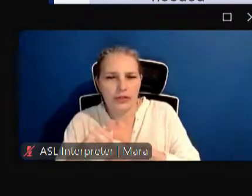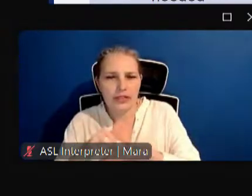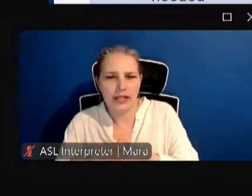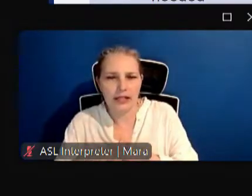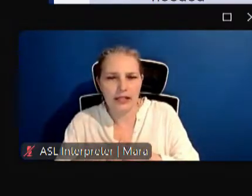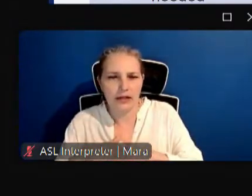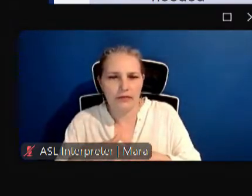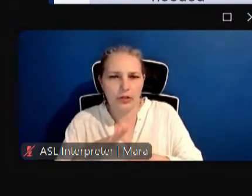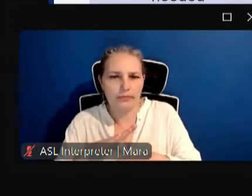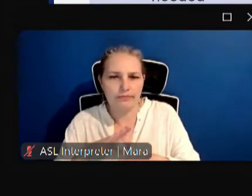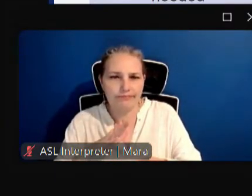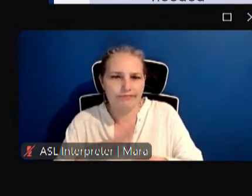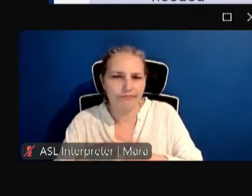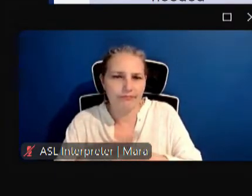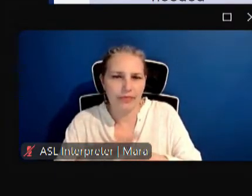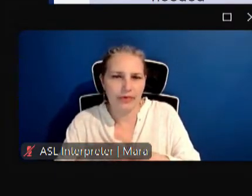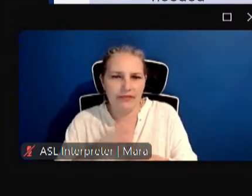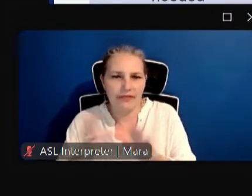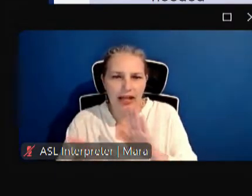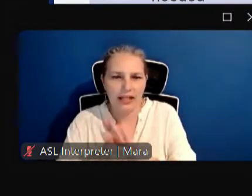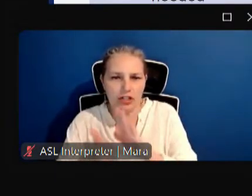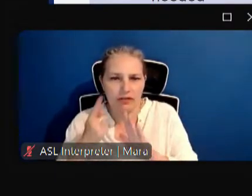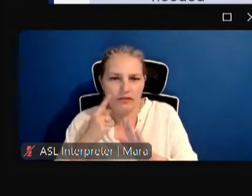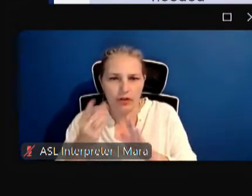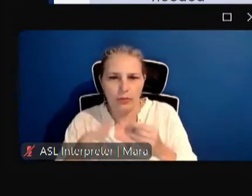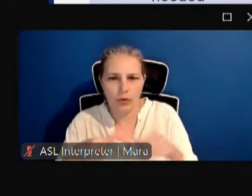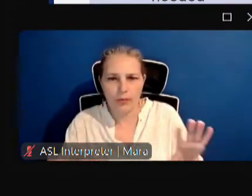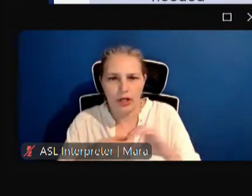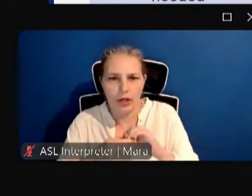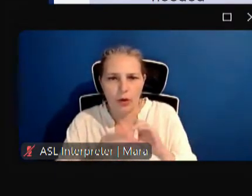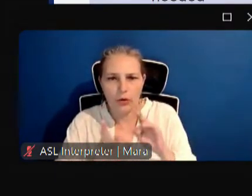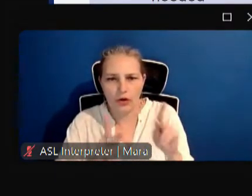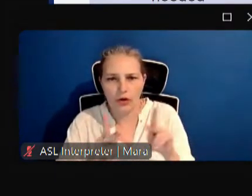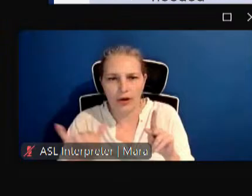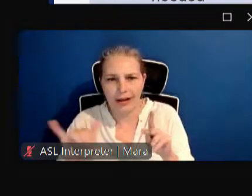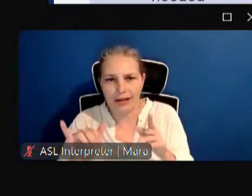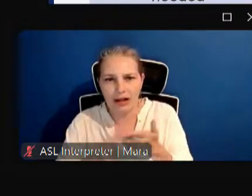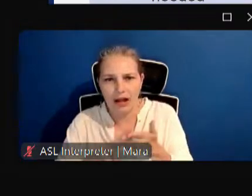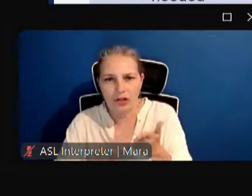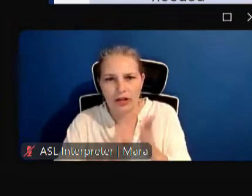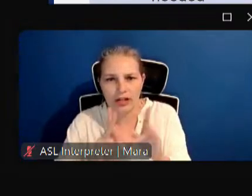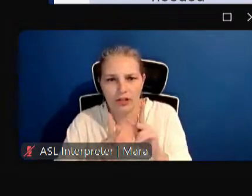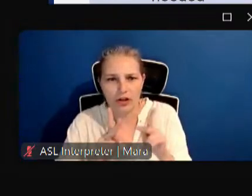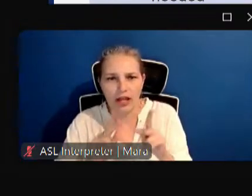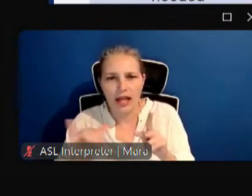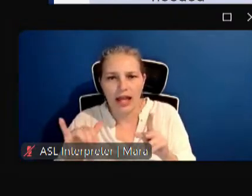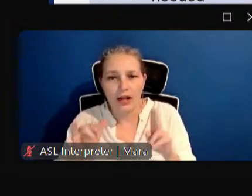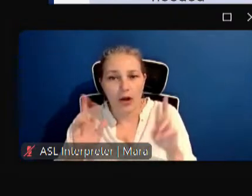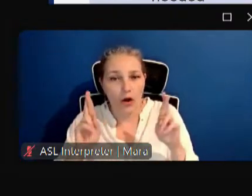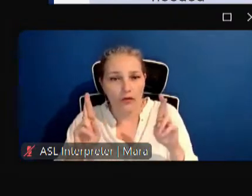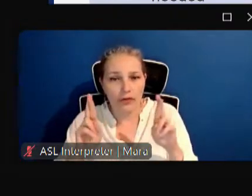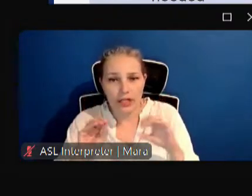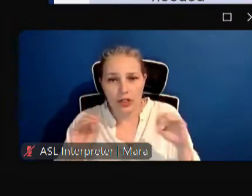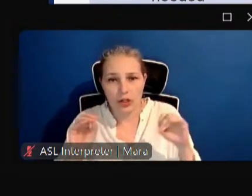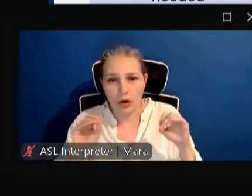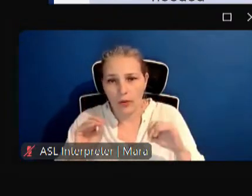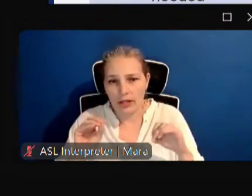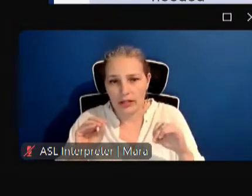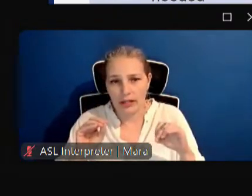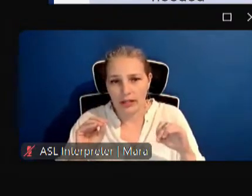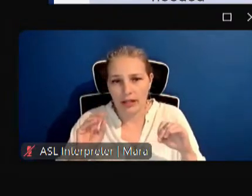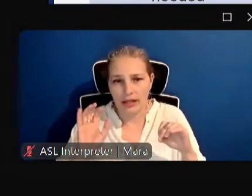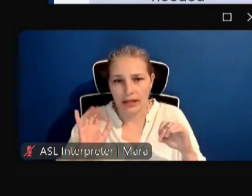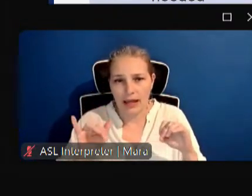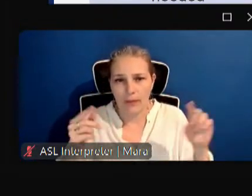the contractor. And hopefully we don't have to get to that point. Our main priority